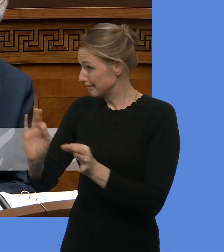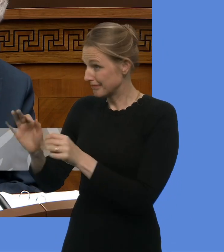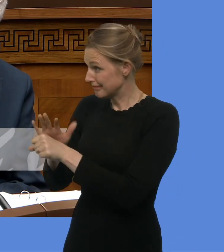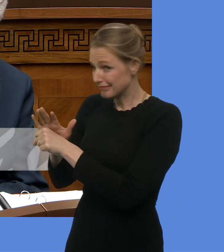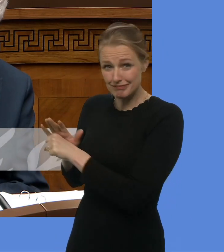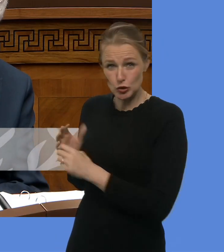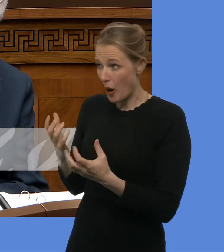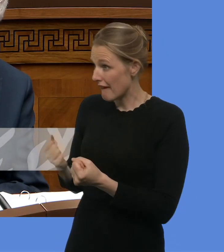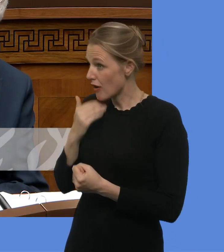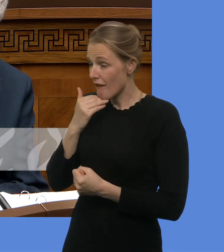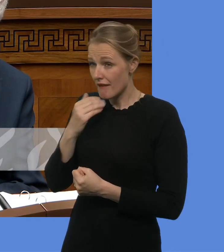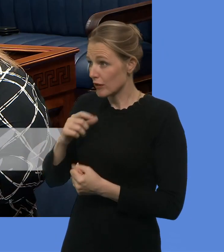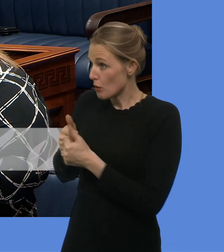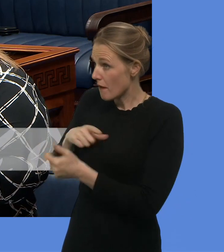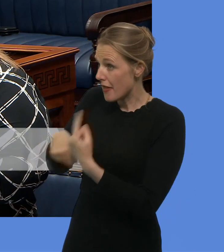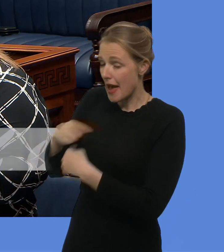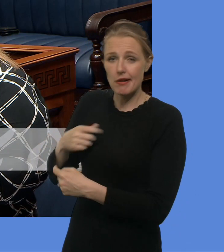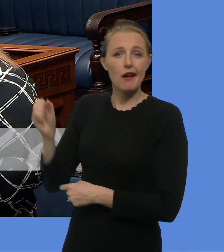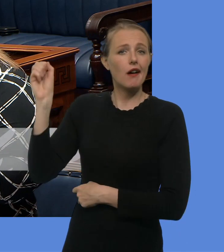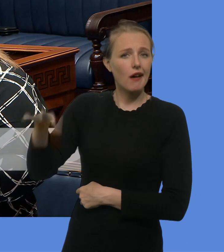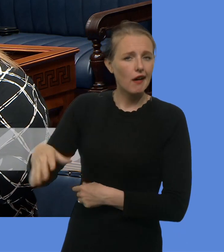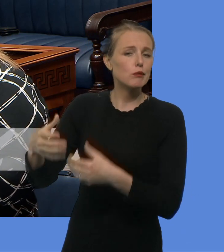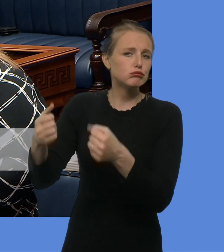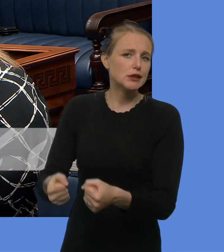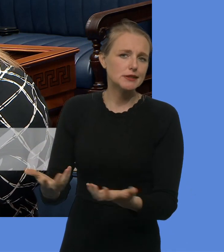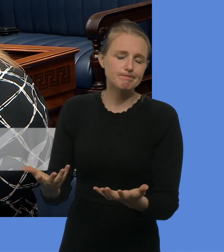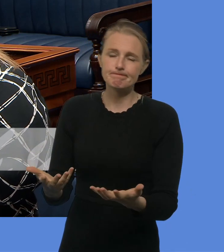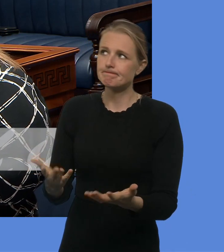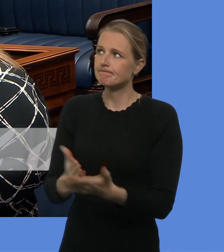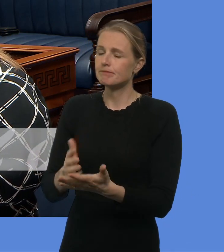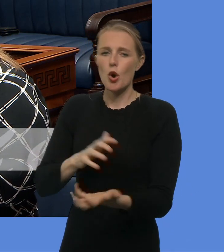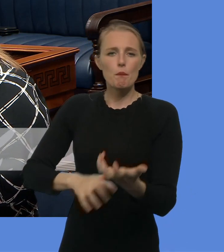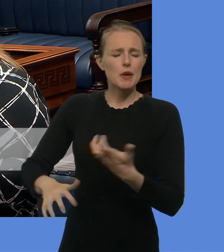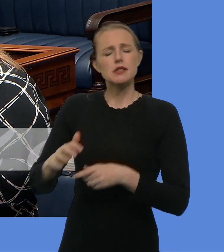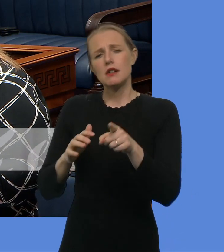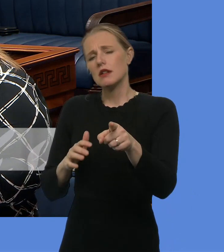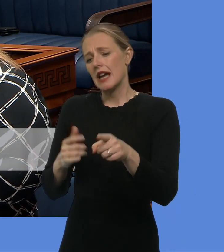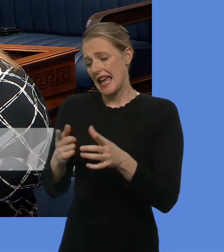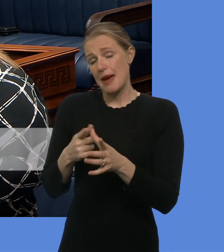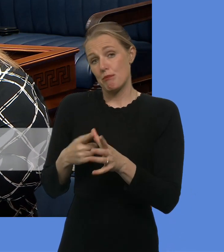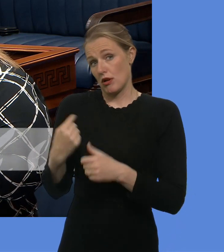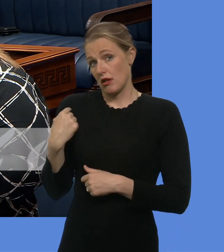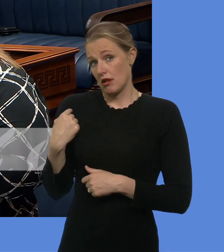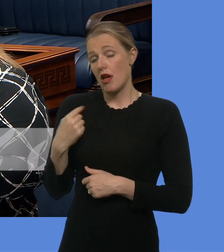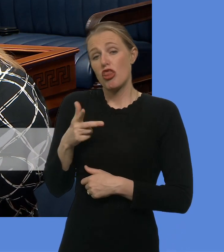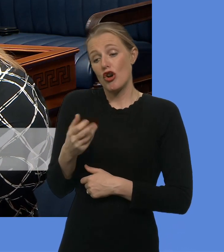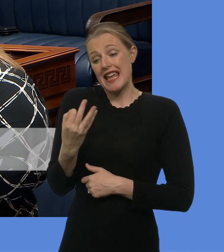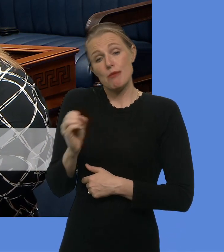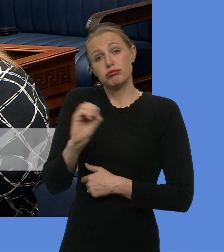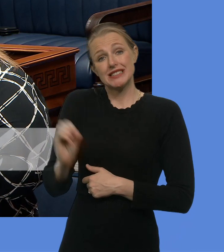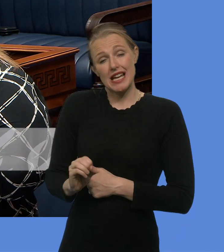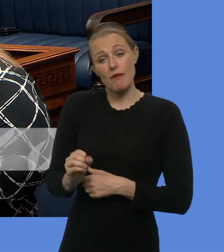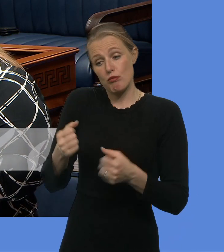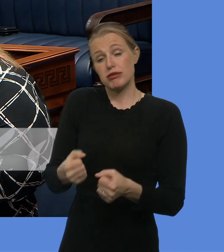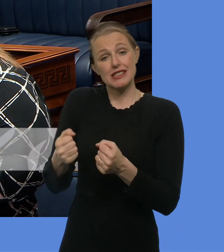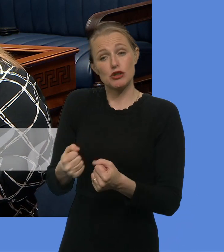to deal with that. It is incredibly complex. This year, as of April, 38% of the prisoner community was recorded as having a mental health